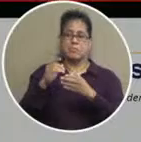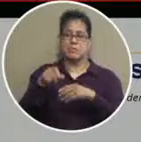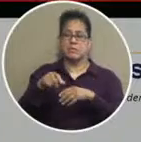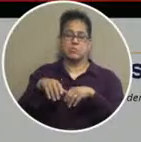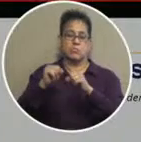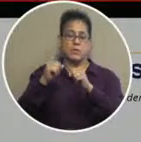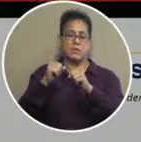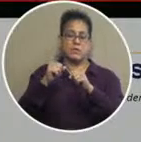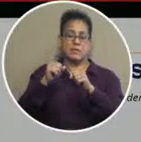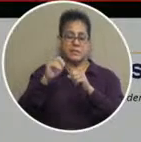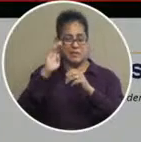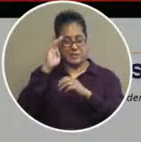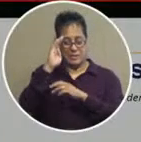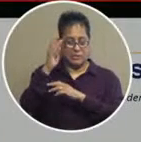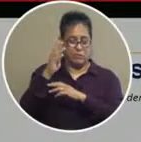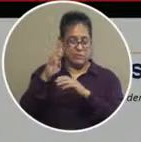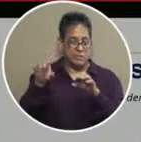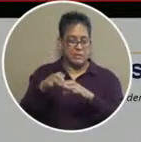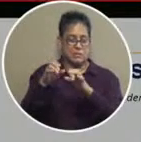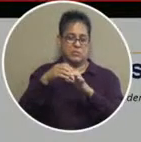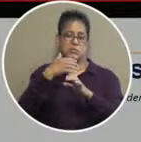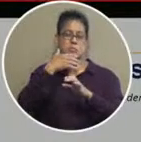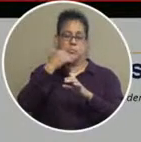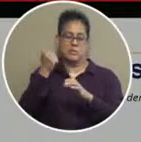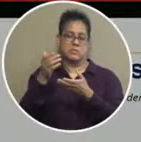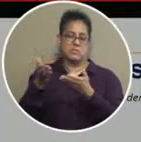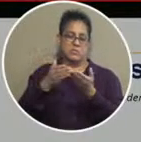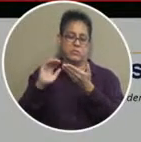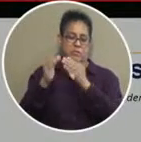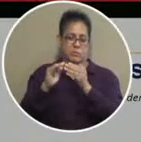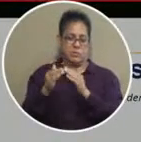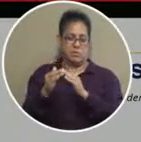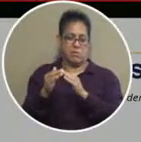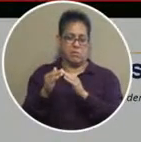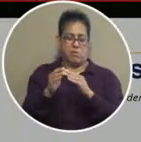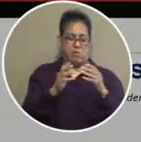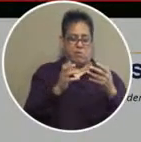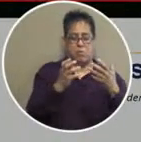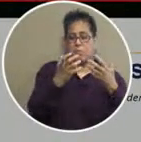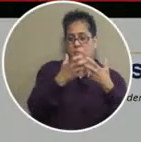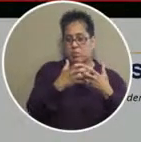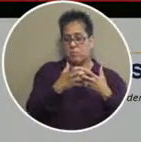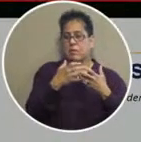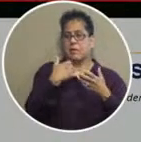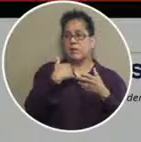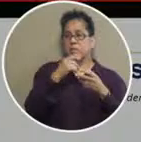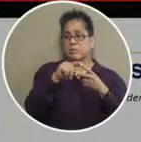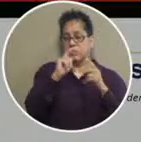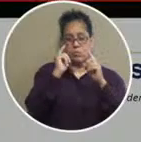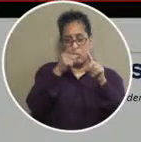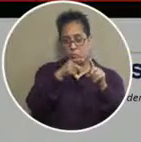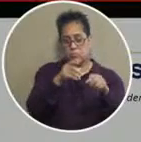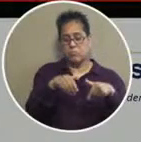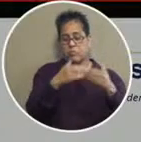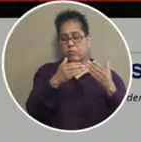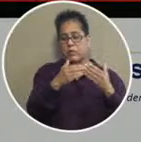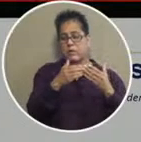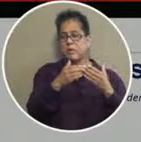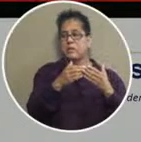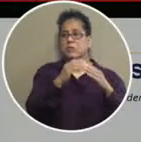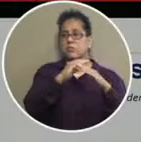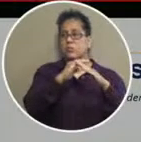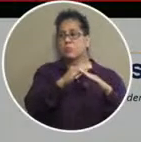take innovative actions to best serve our community. The partnership has the following goals: to provide critical resources